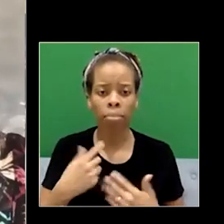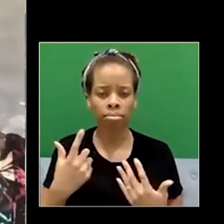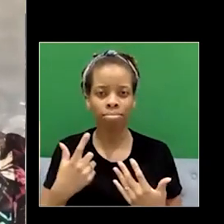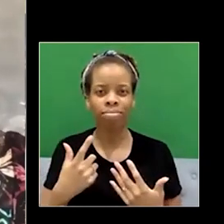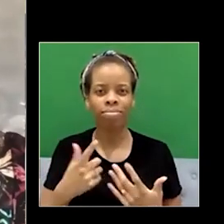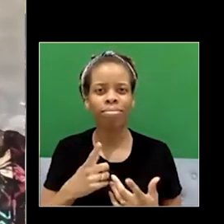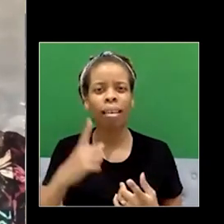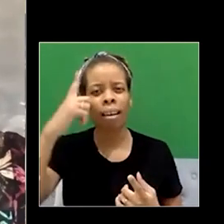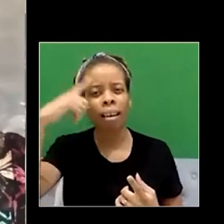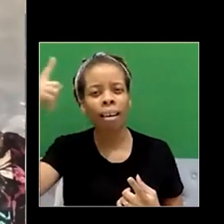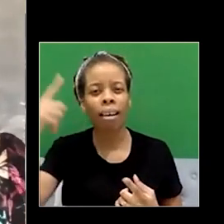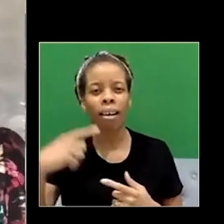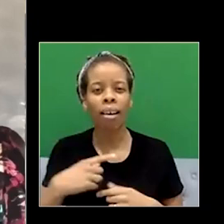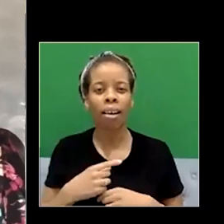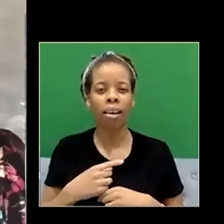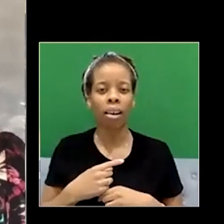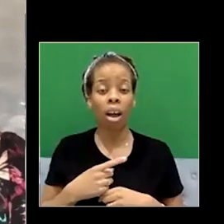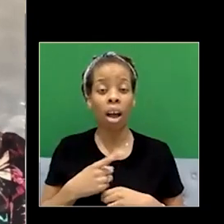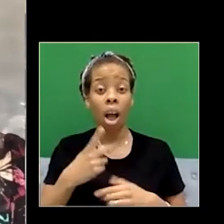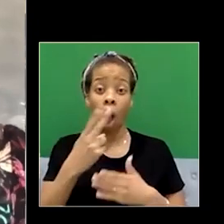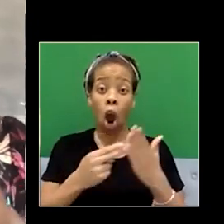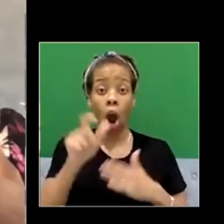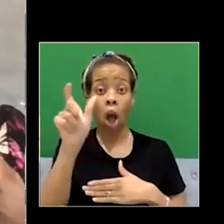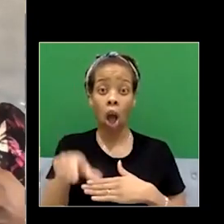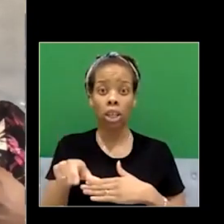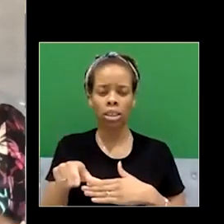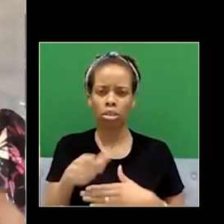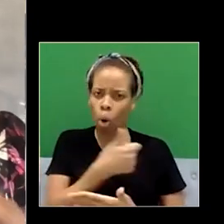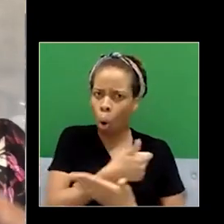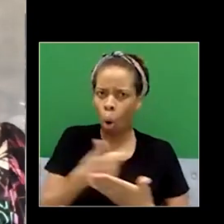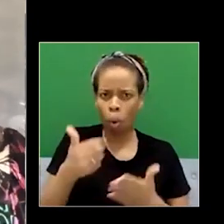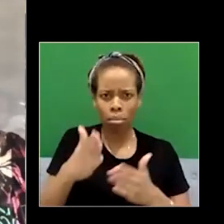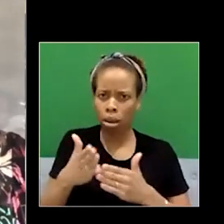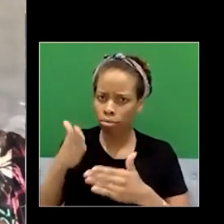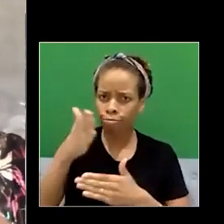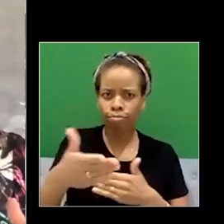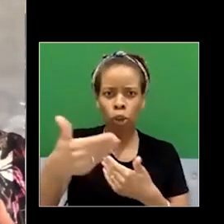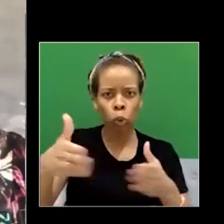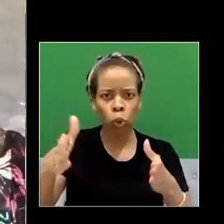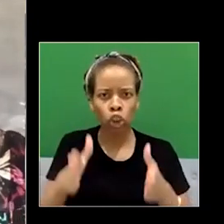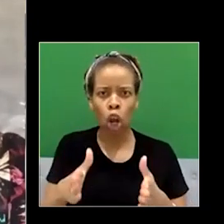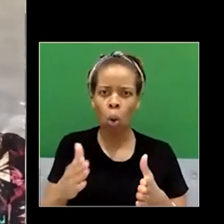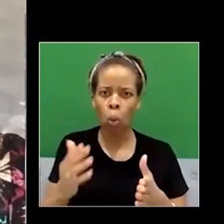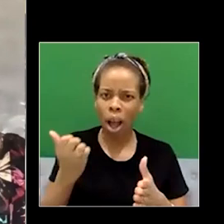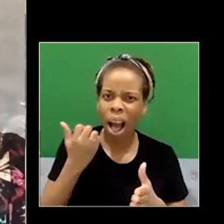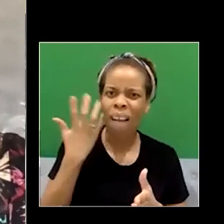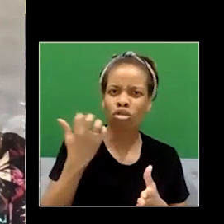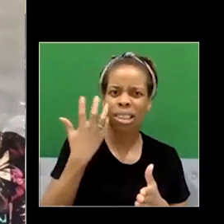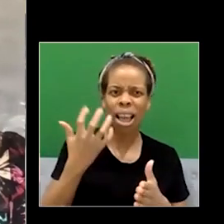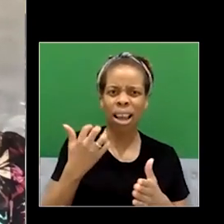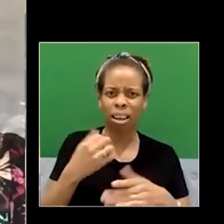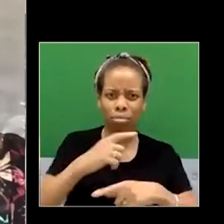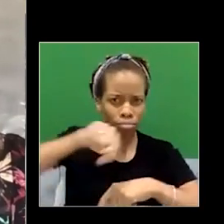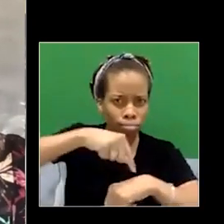through your work, that you continue to ask questions and to seek through the work a way to be in the world that